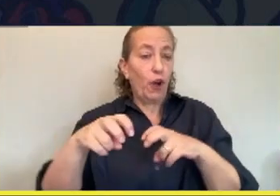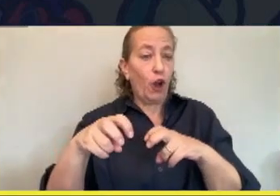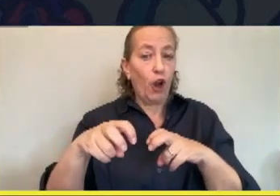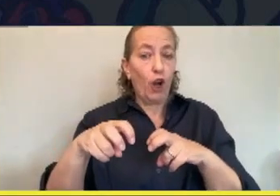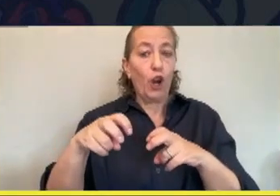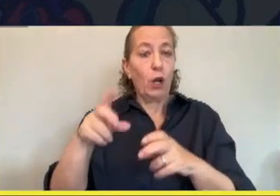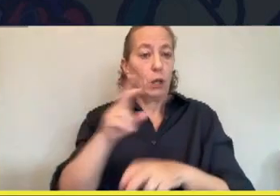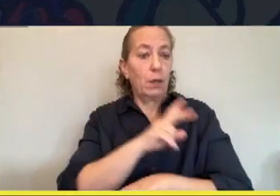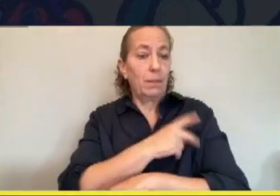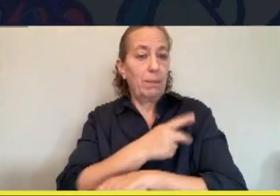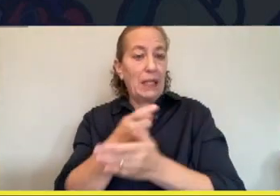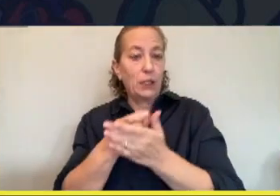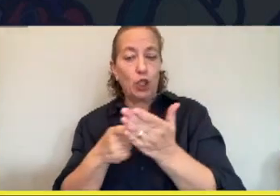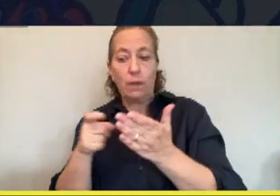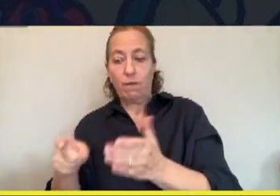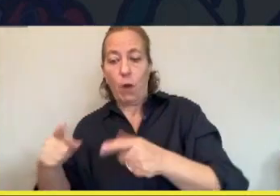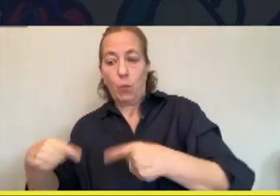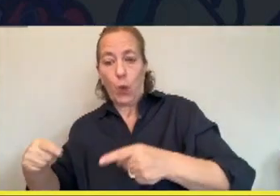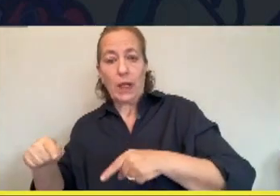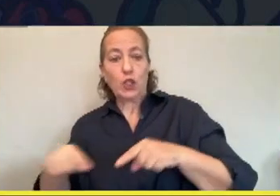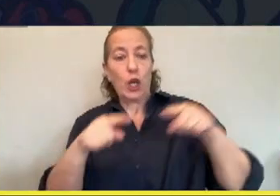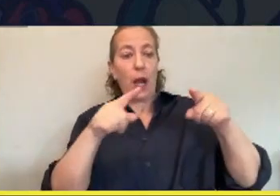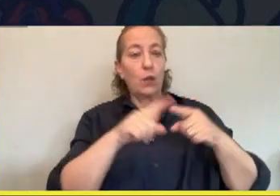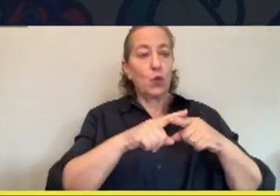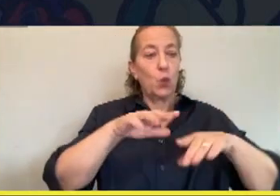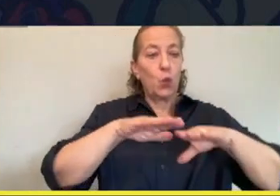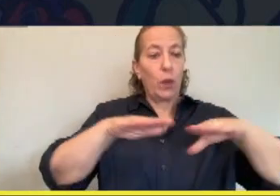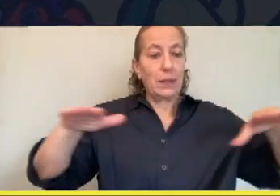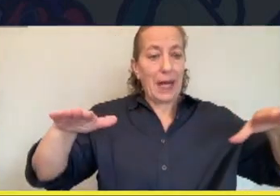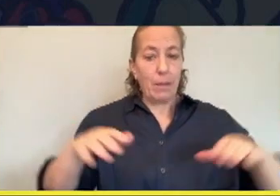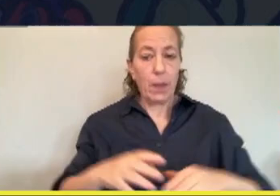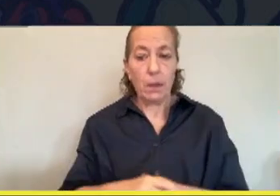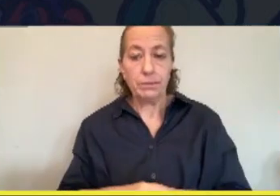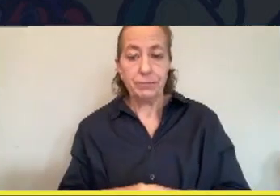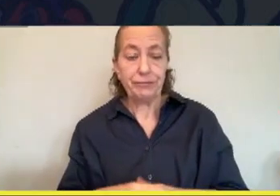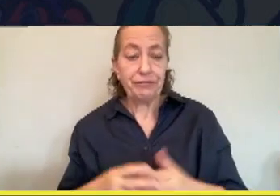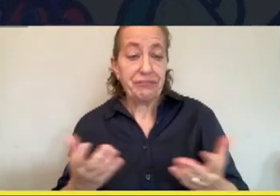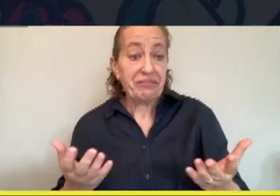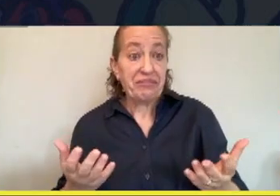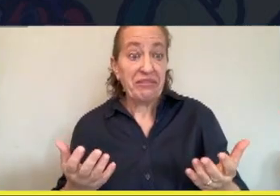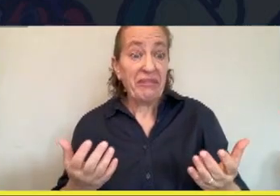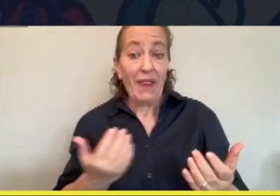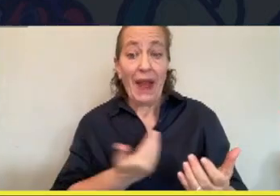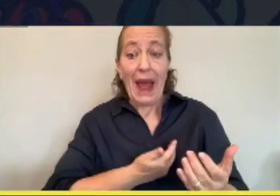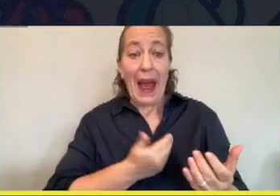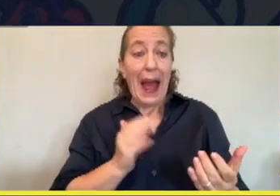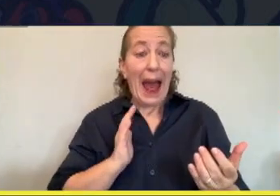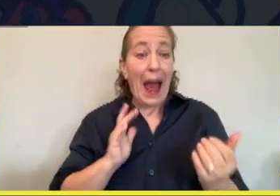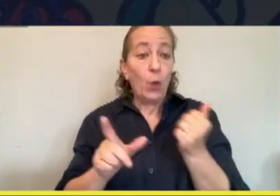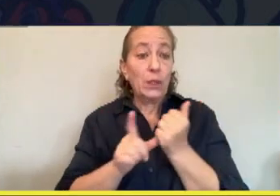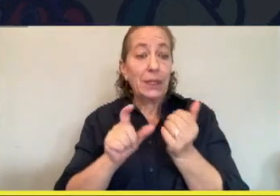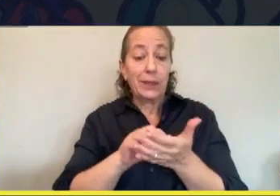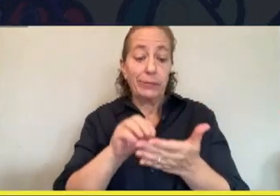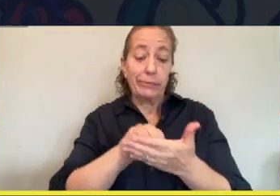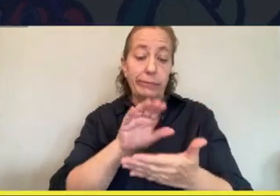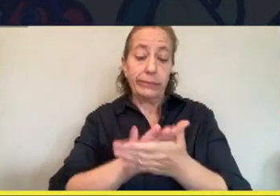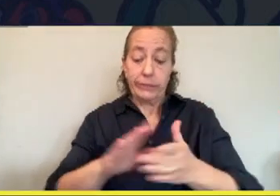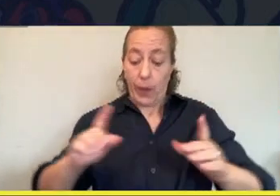table. As one physician said, our medical assistants just write wheelchair and the weights don't get checked until someone makes a big deal about